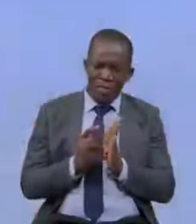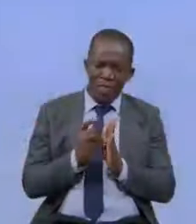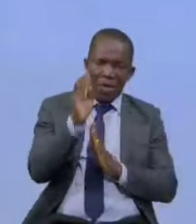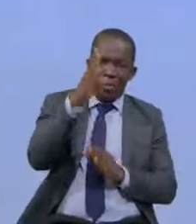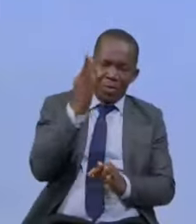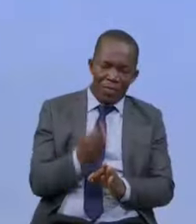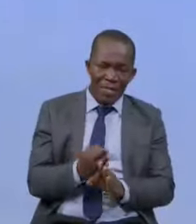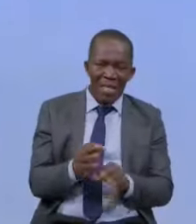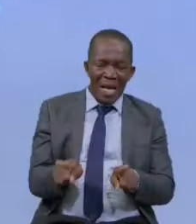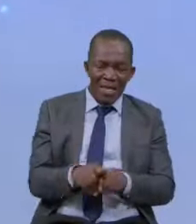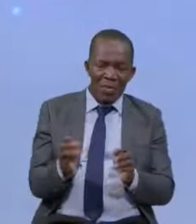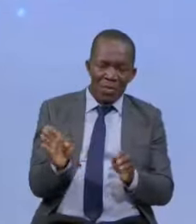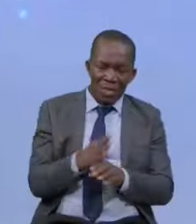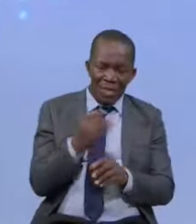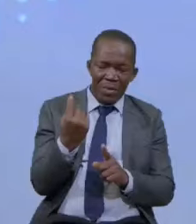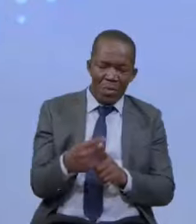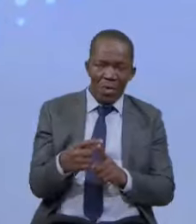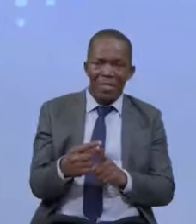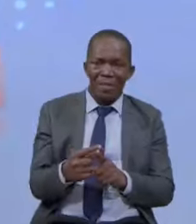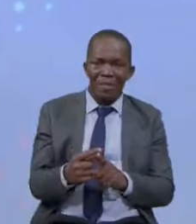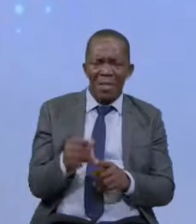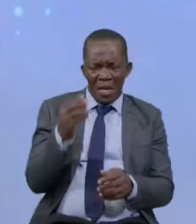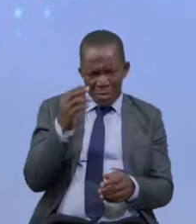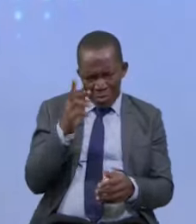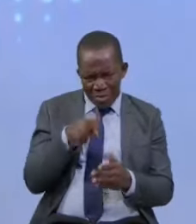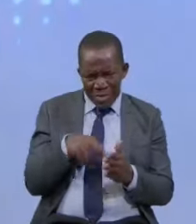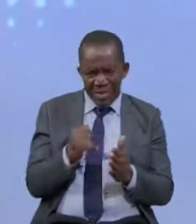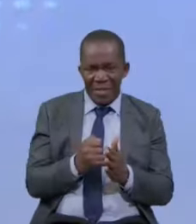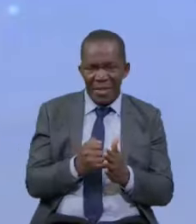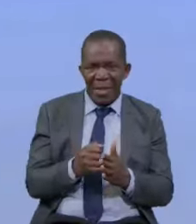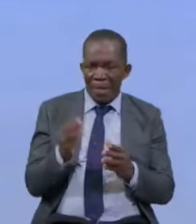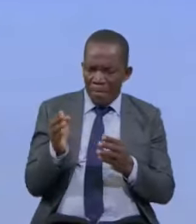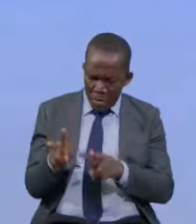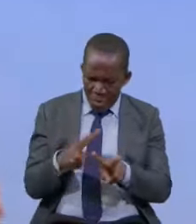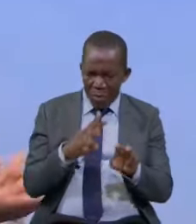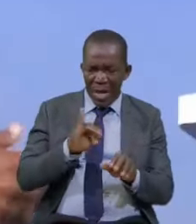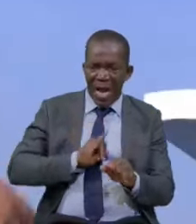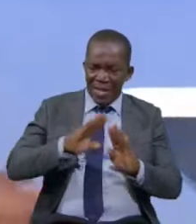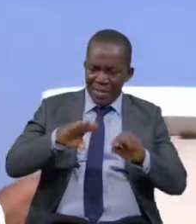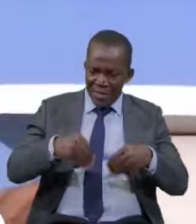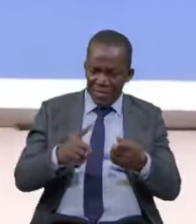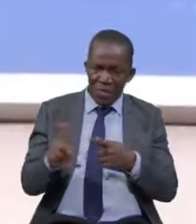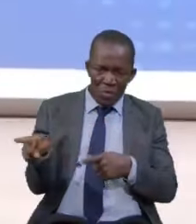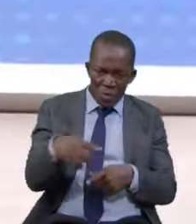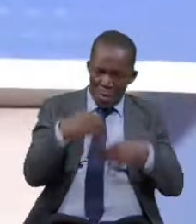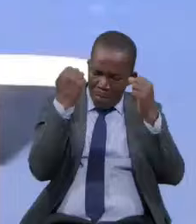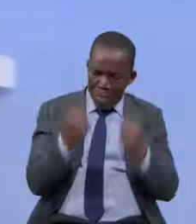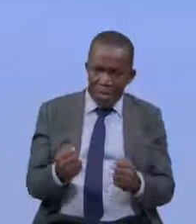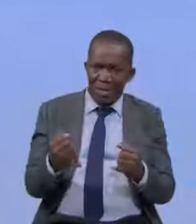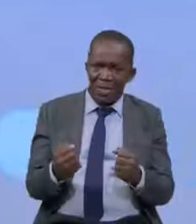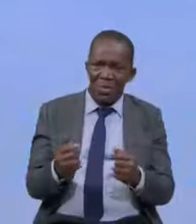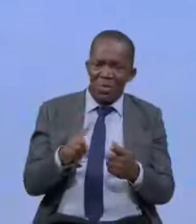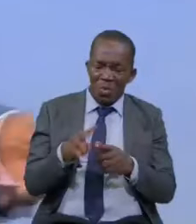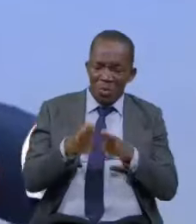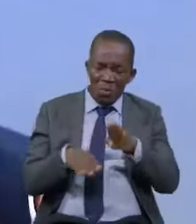you power to tread on serpents and scorpions, and over all the power of the enemy.